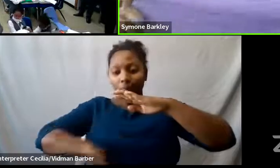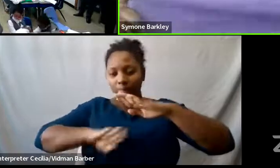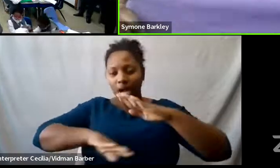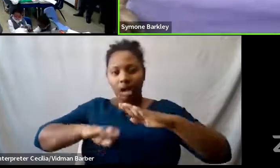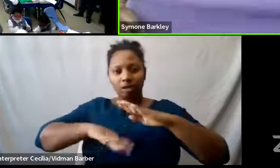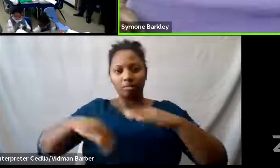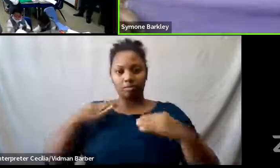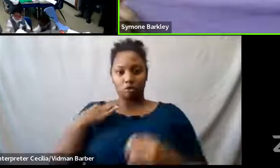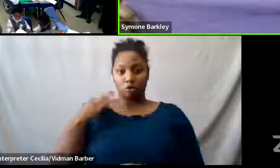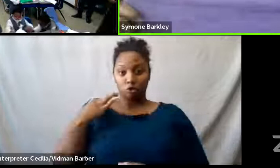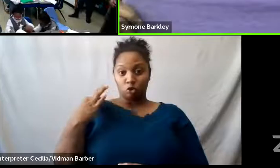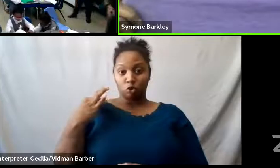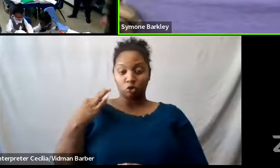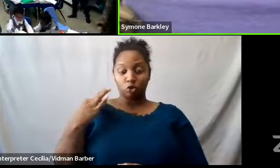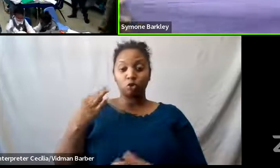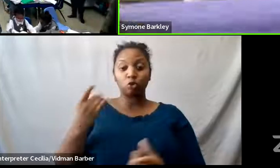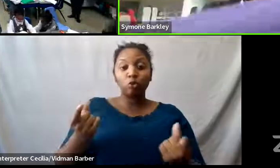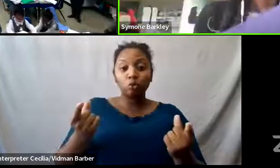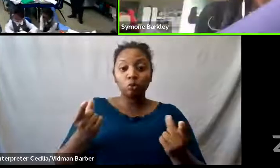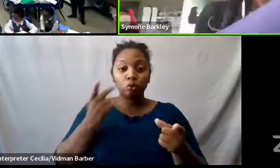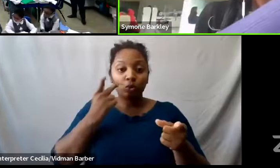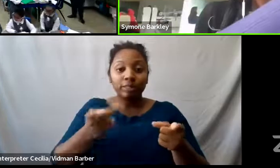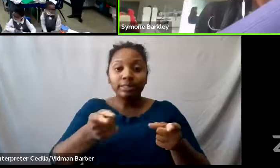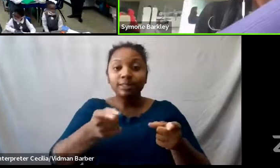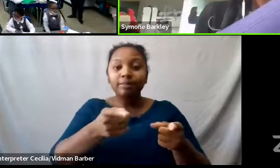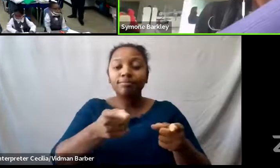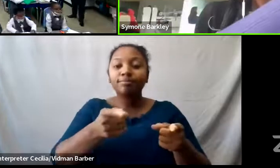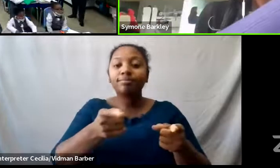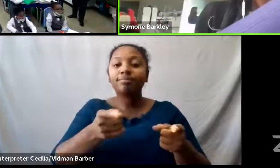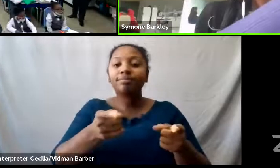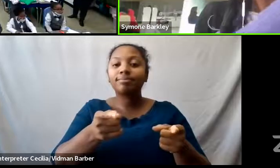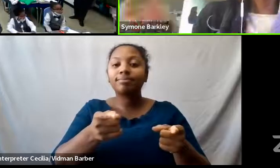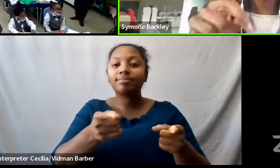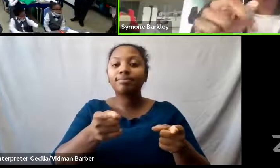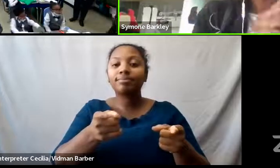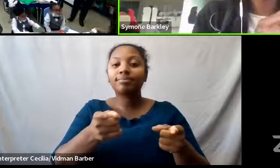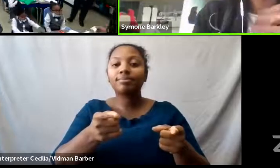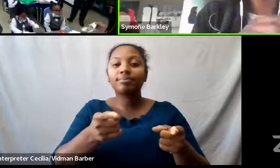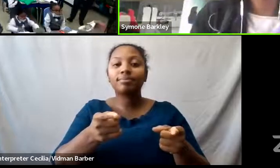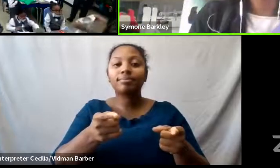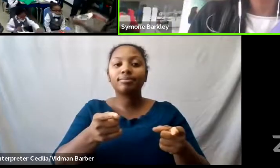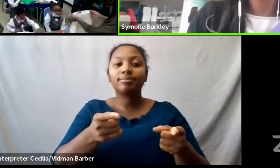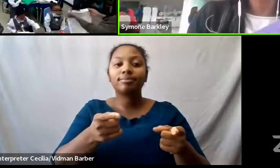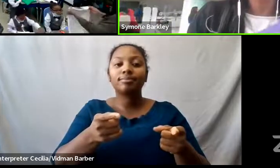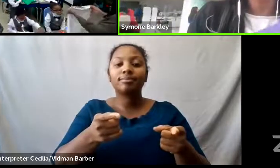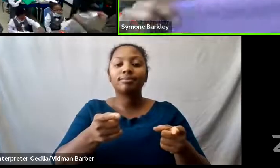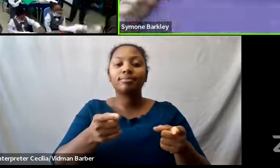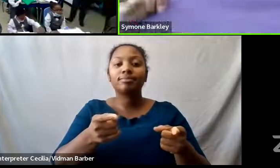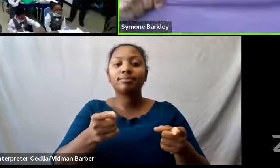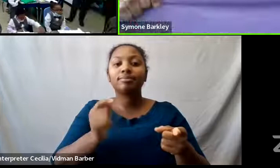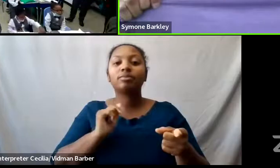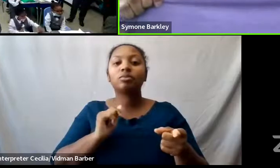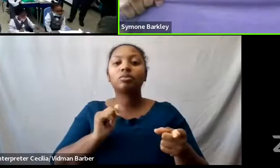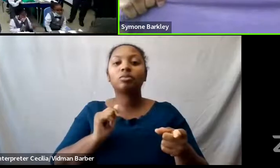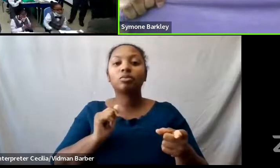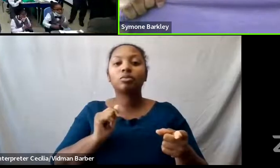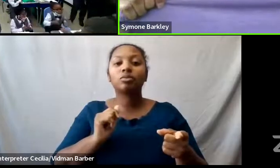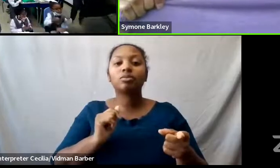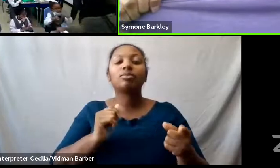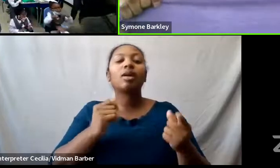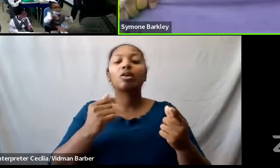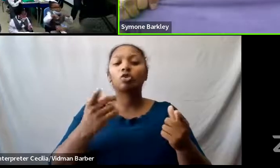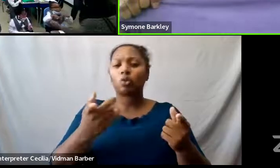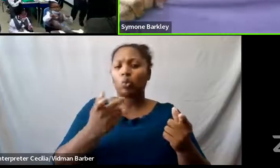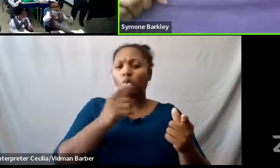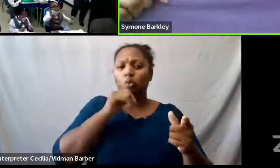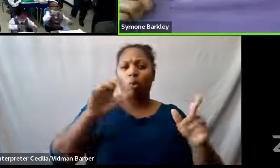on your desk, the bottom of the shirt that looks like this. We're going to, don't lift yours up, friends, leave yours on the desk. I'm just showing you what mine looks